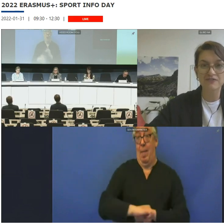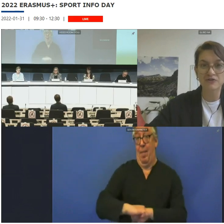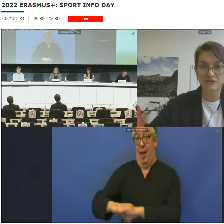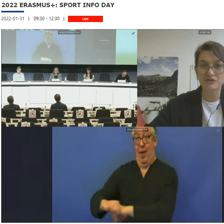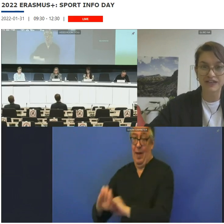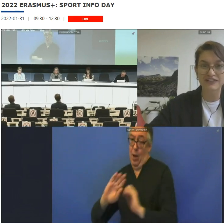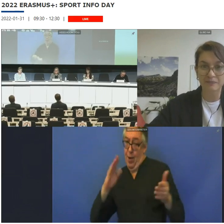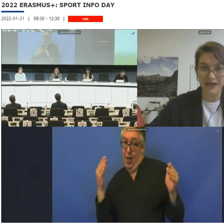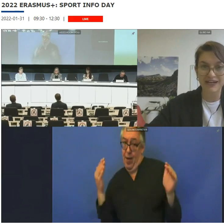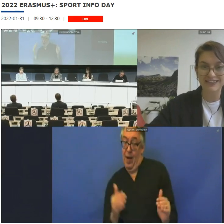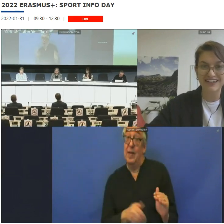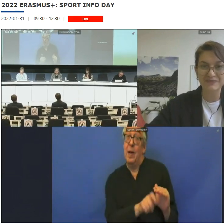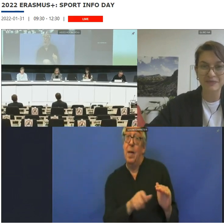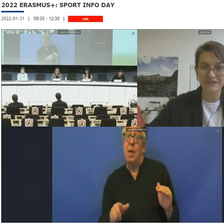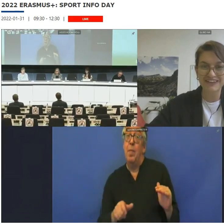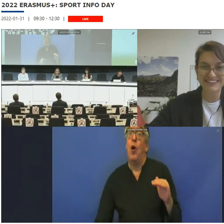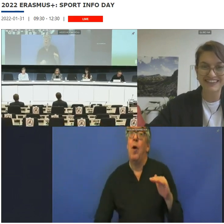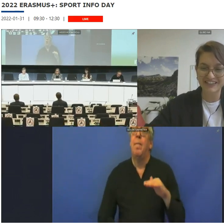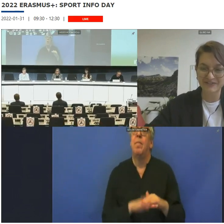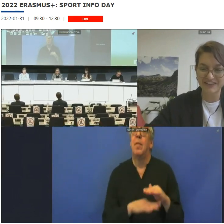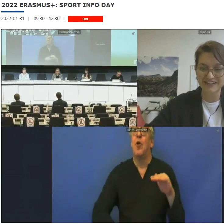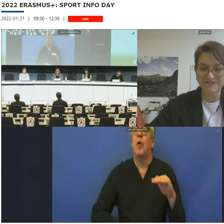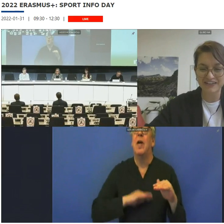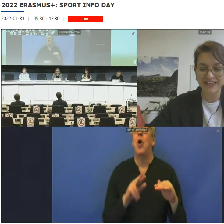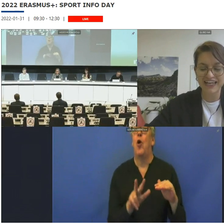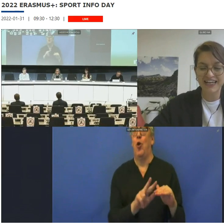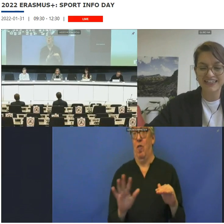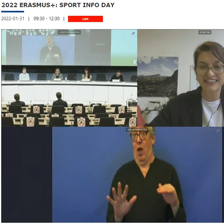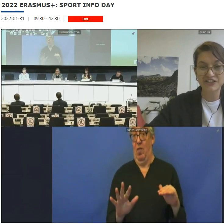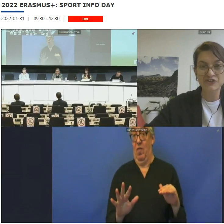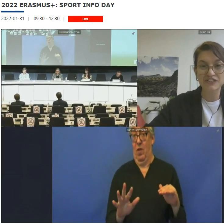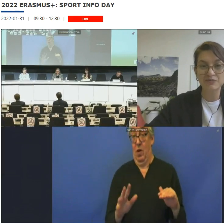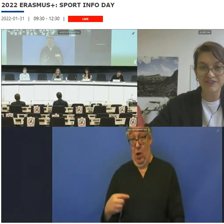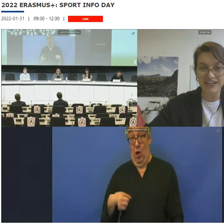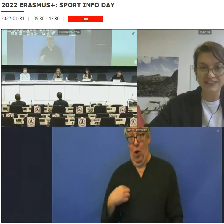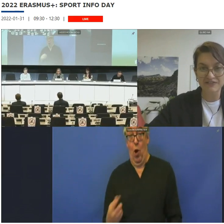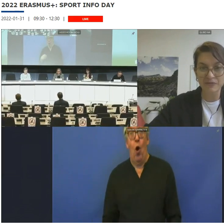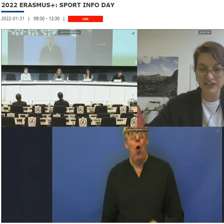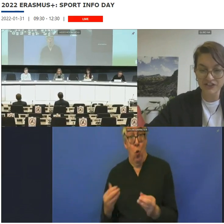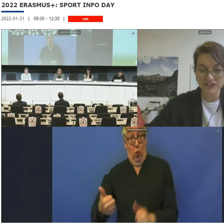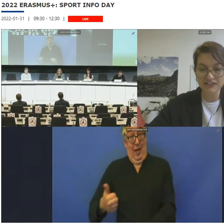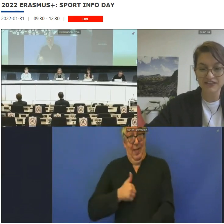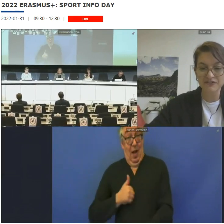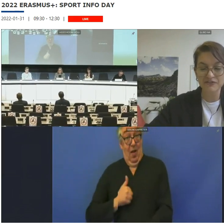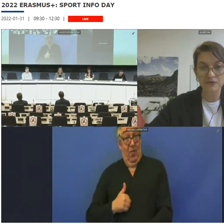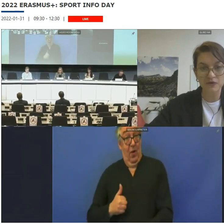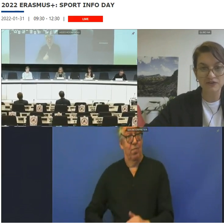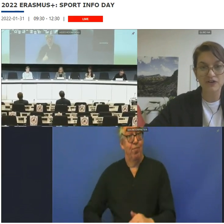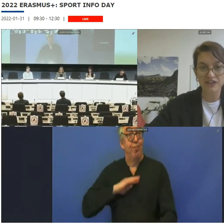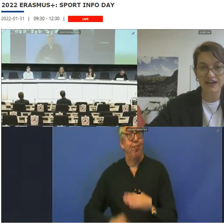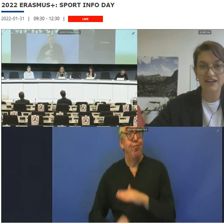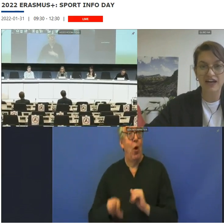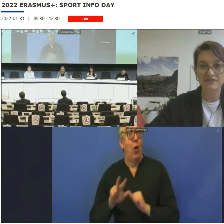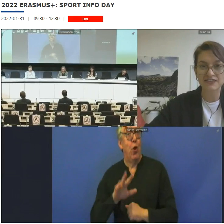also created by young people under age of 35, not only providing the information on